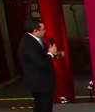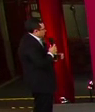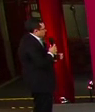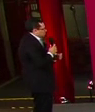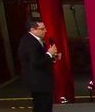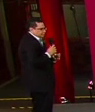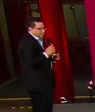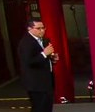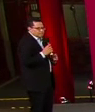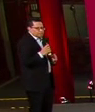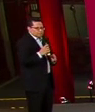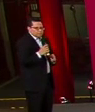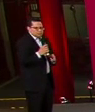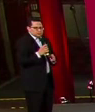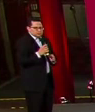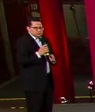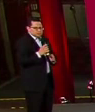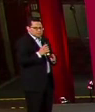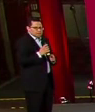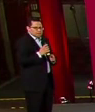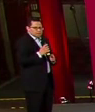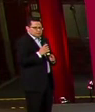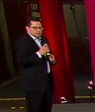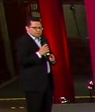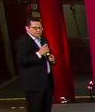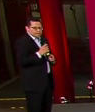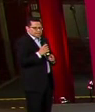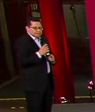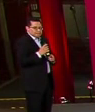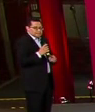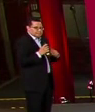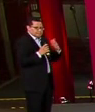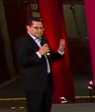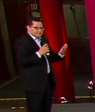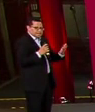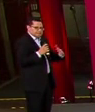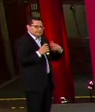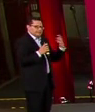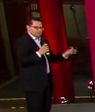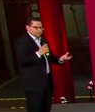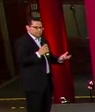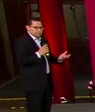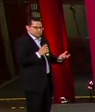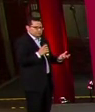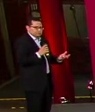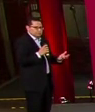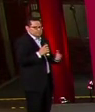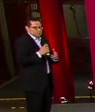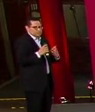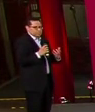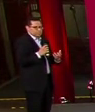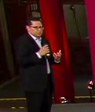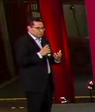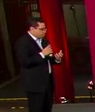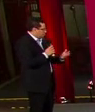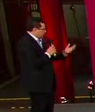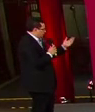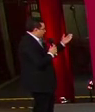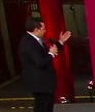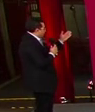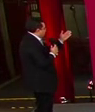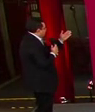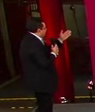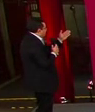been infected and are over 60 years old. It's 13%. So